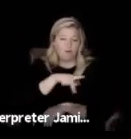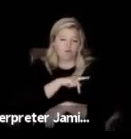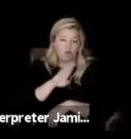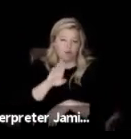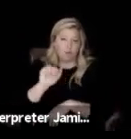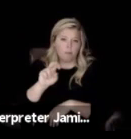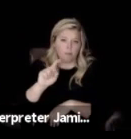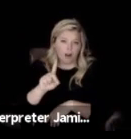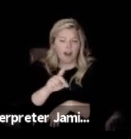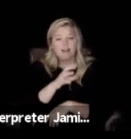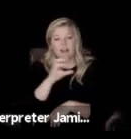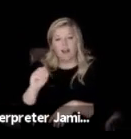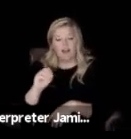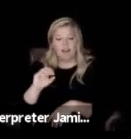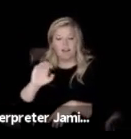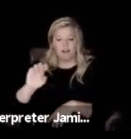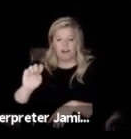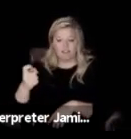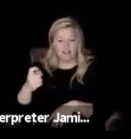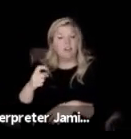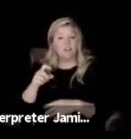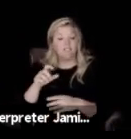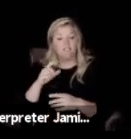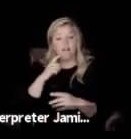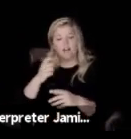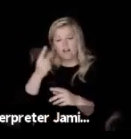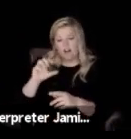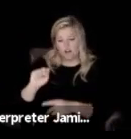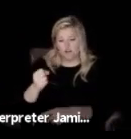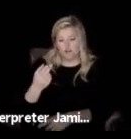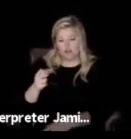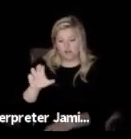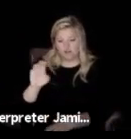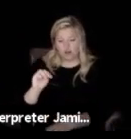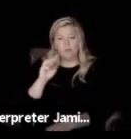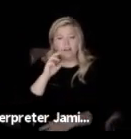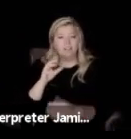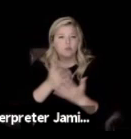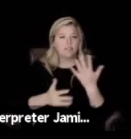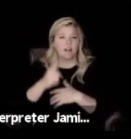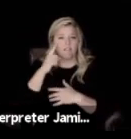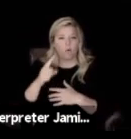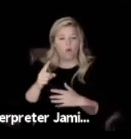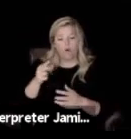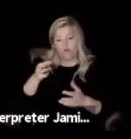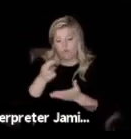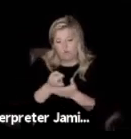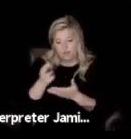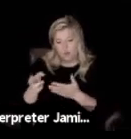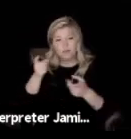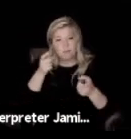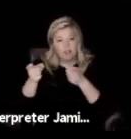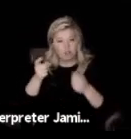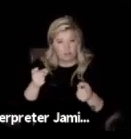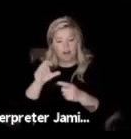don't know who SHRM is, it's the Society for Human Resource Management, and they are the world's largest